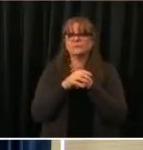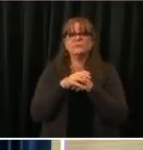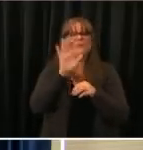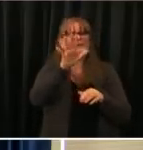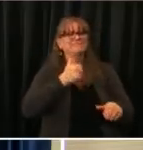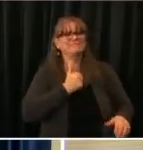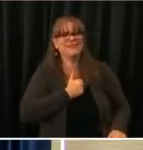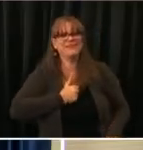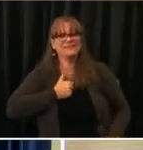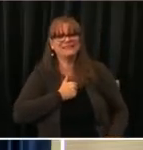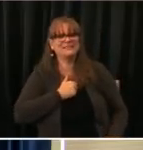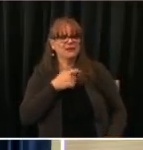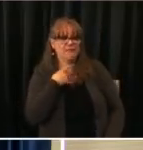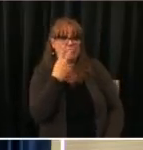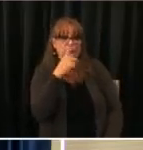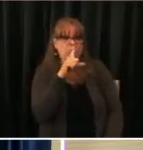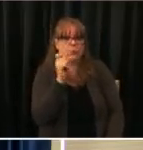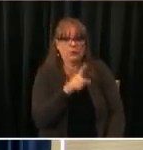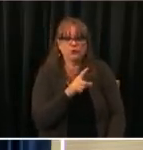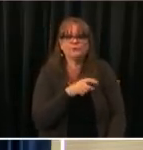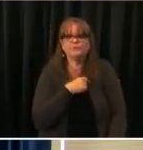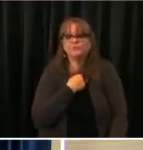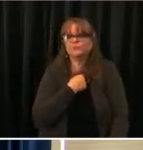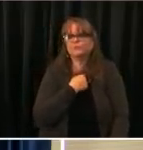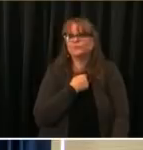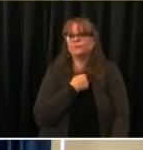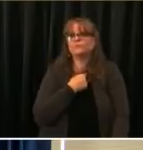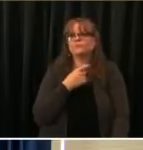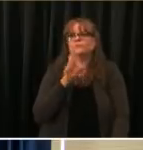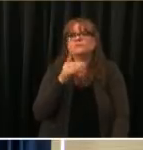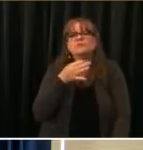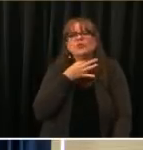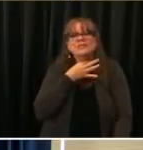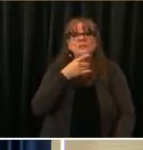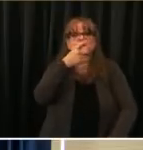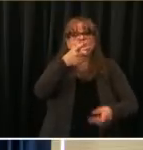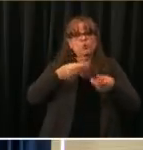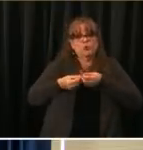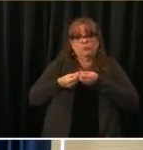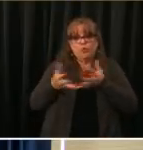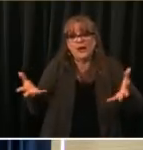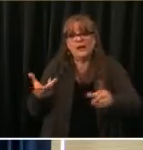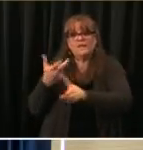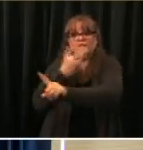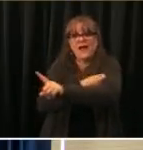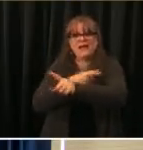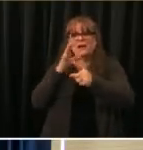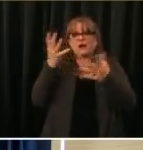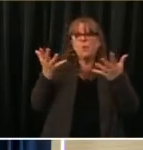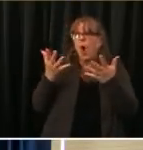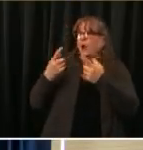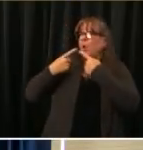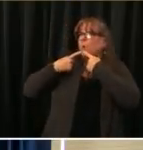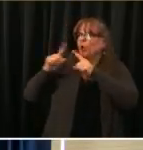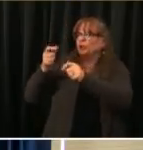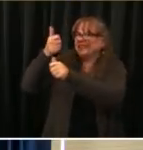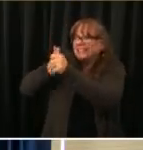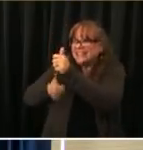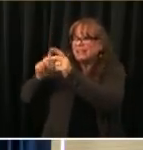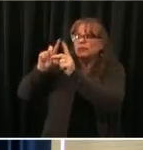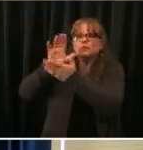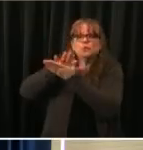here. I wondered how the distribution of the vaccine will work by district, and